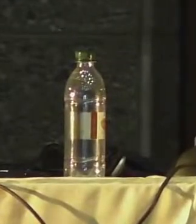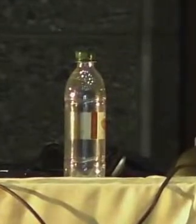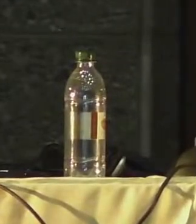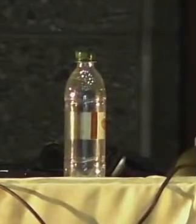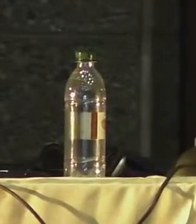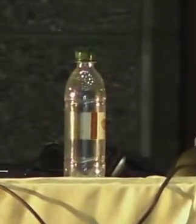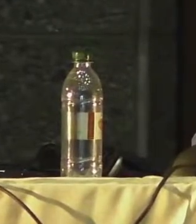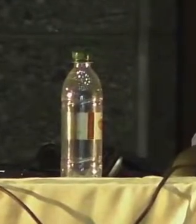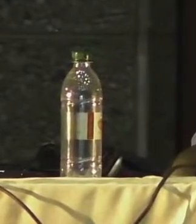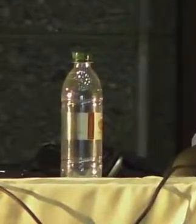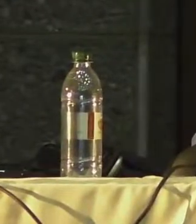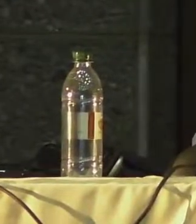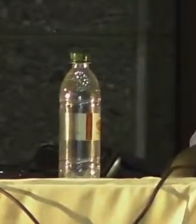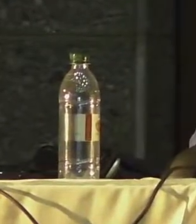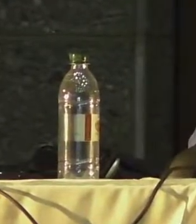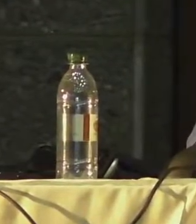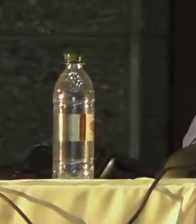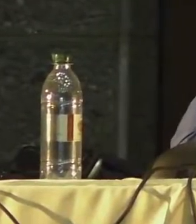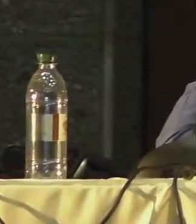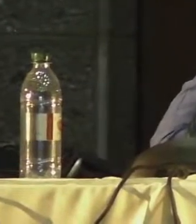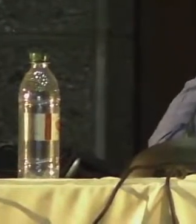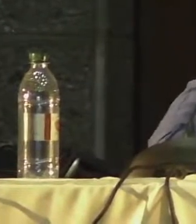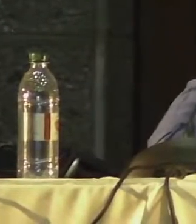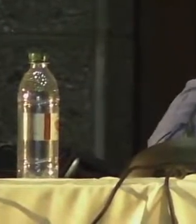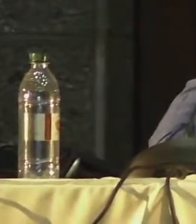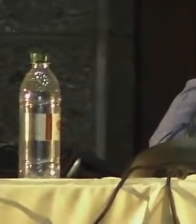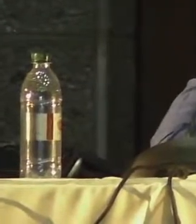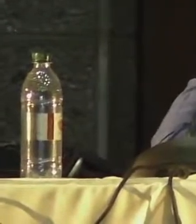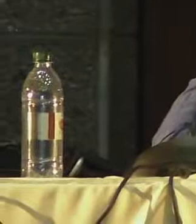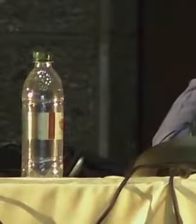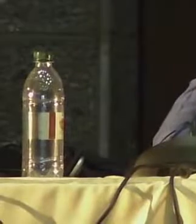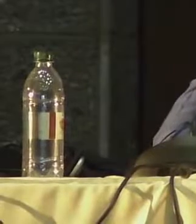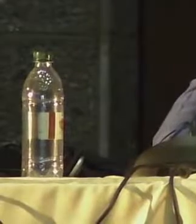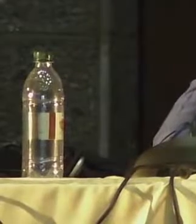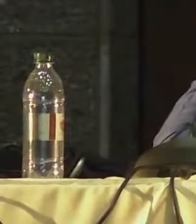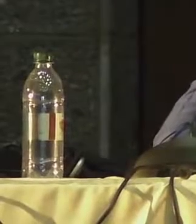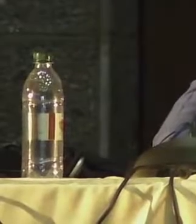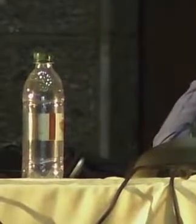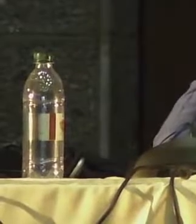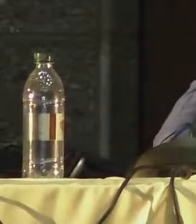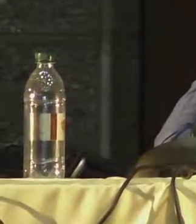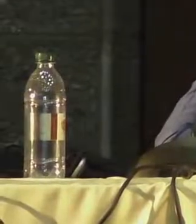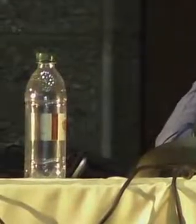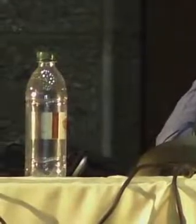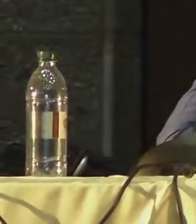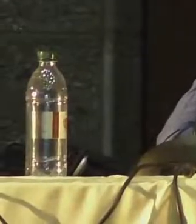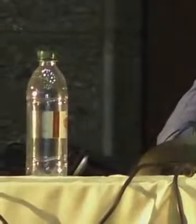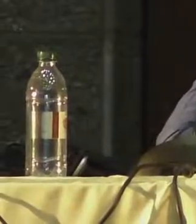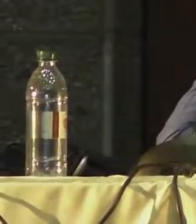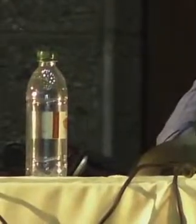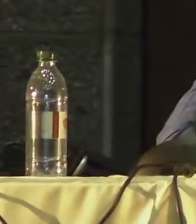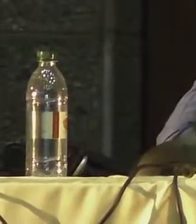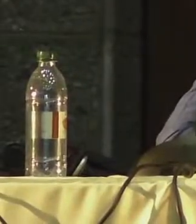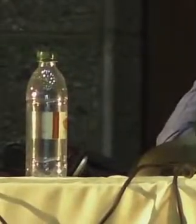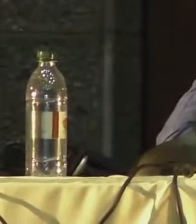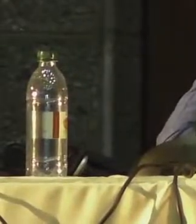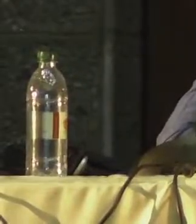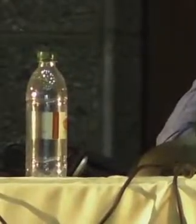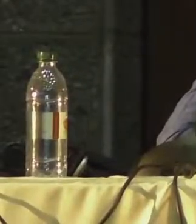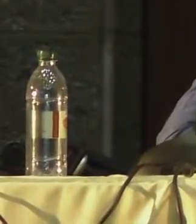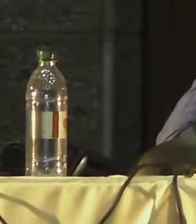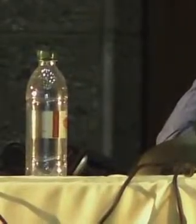overall assessment and the assessment per program. Then we have the consents that we have proposed, as well as the